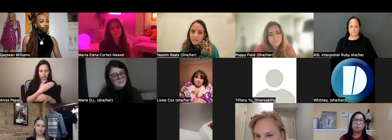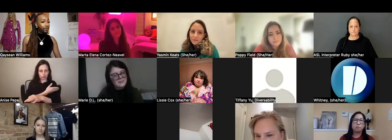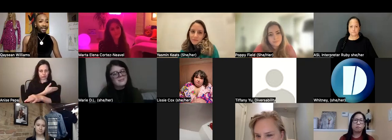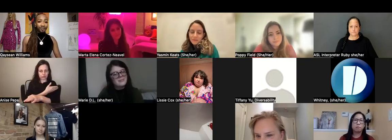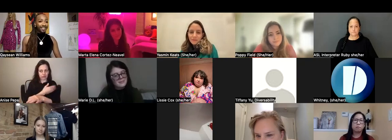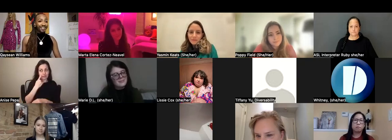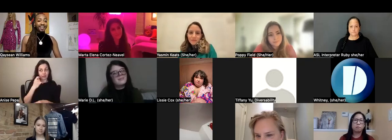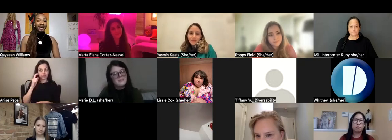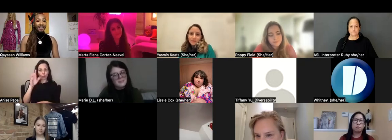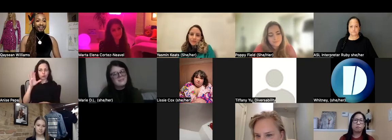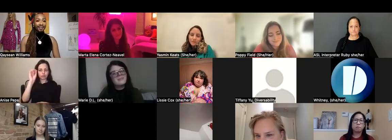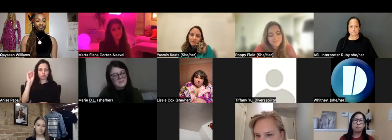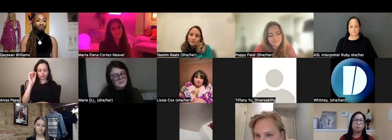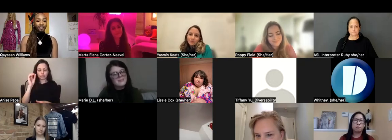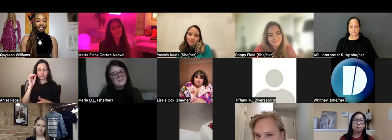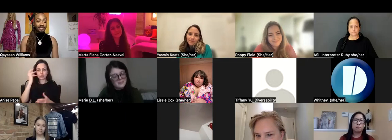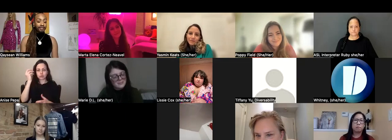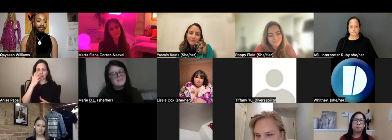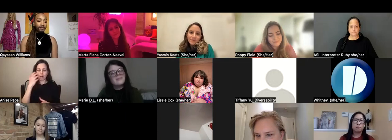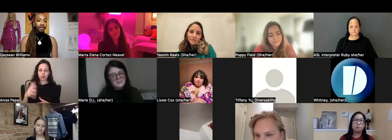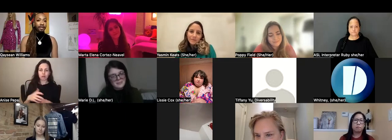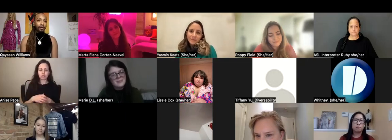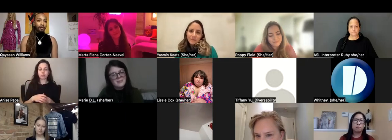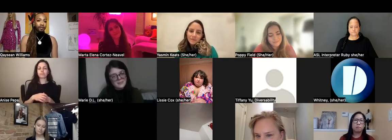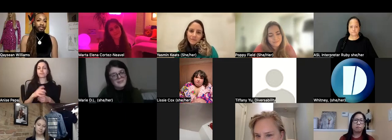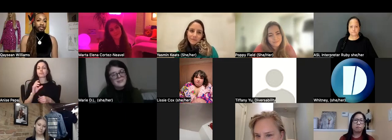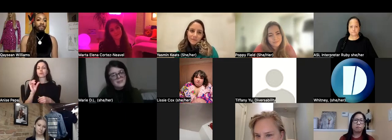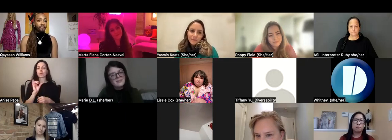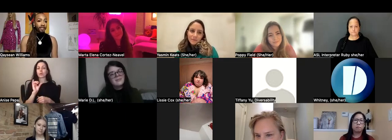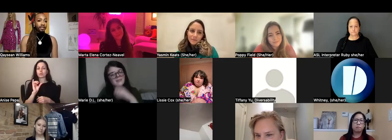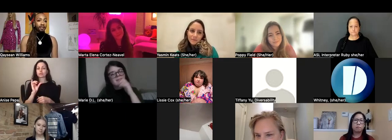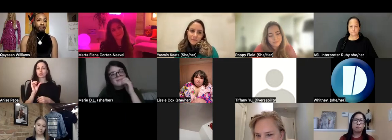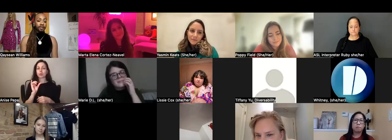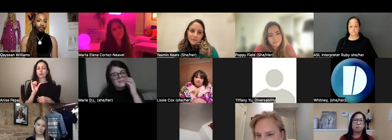100 degrees outside. And then another thing would be just the